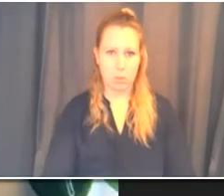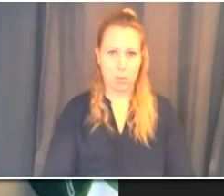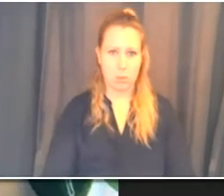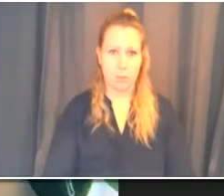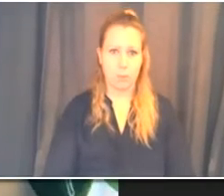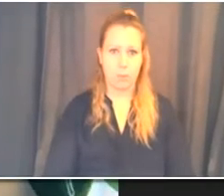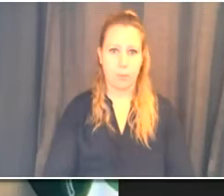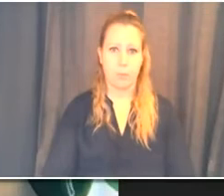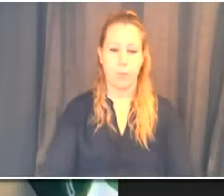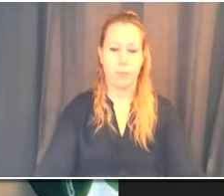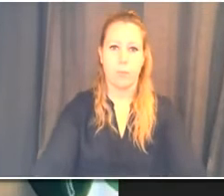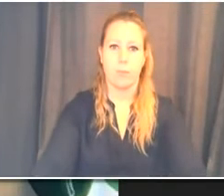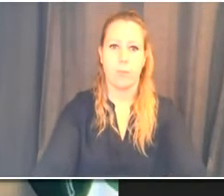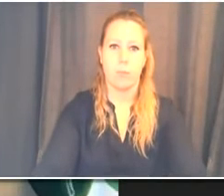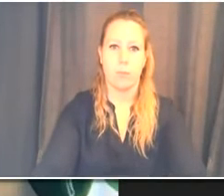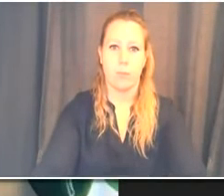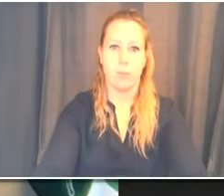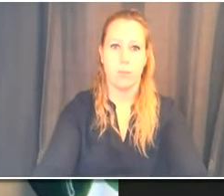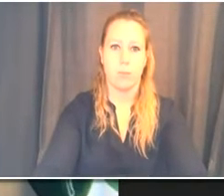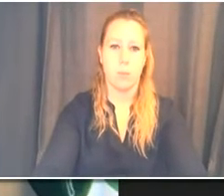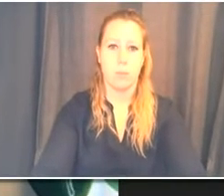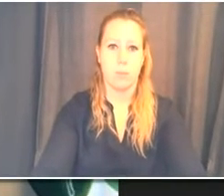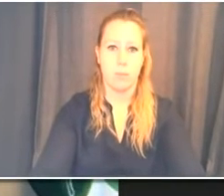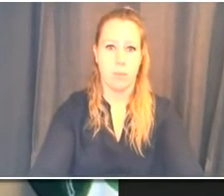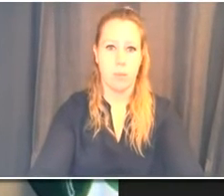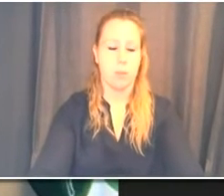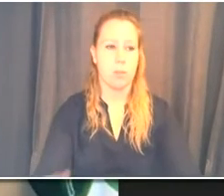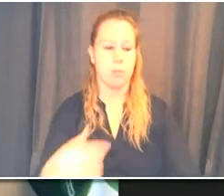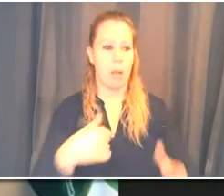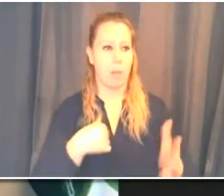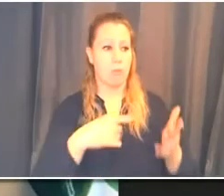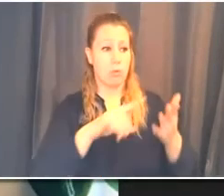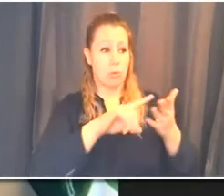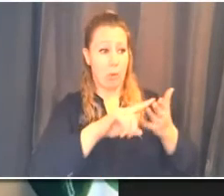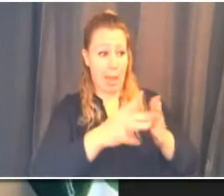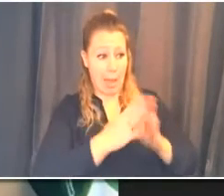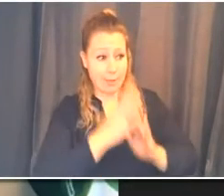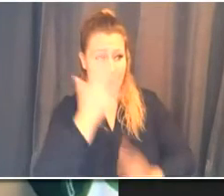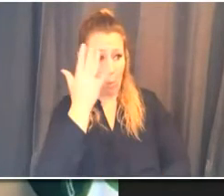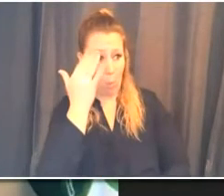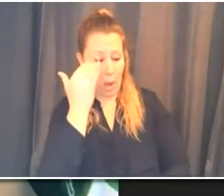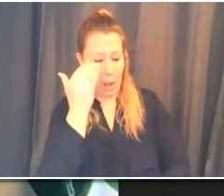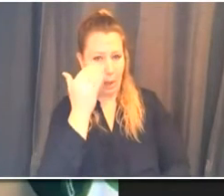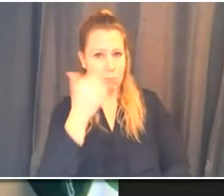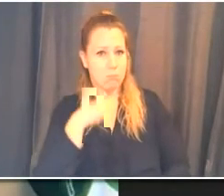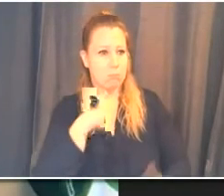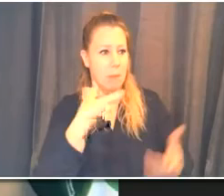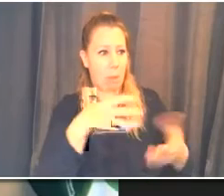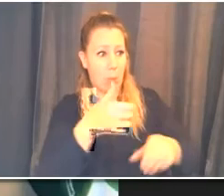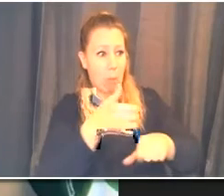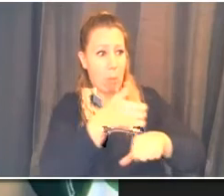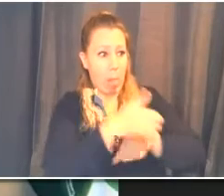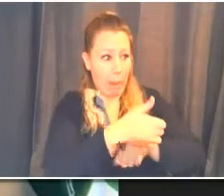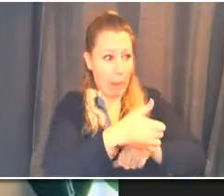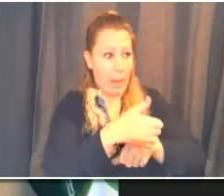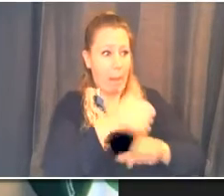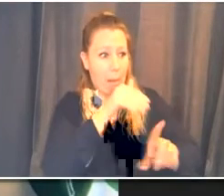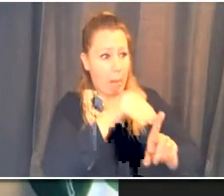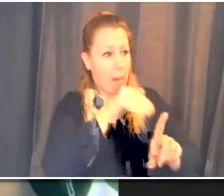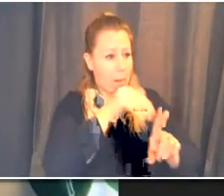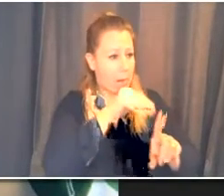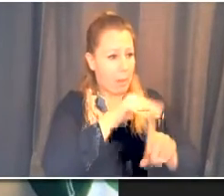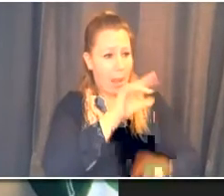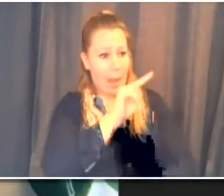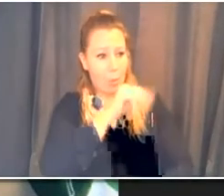it for them to uh be able to expedite because we definitely uh need it the second thing is I wanted to ask